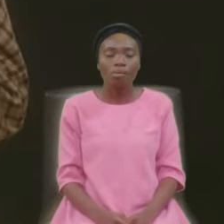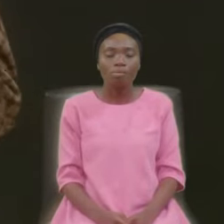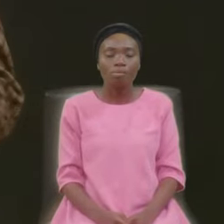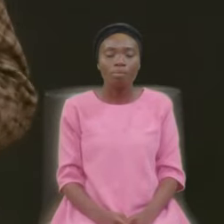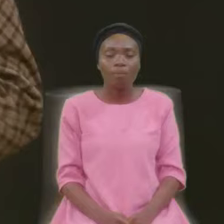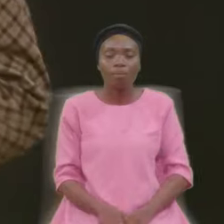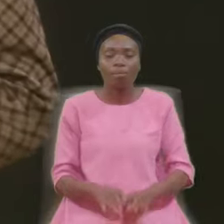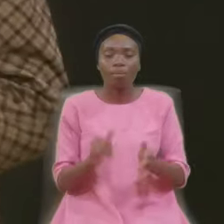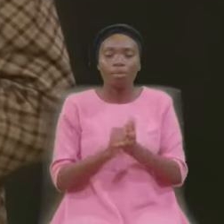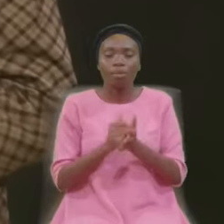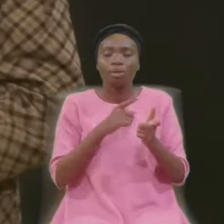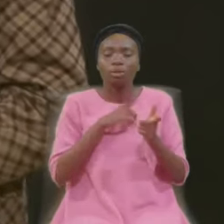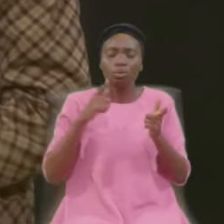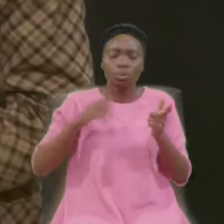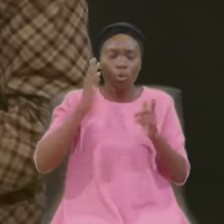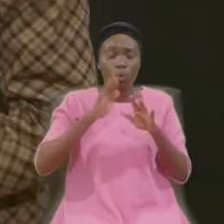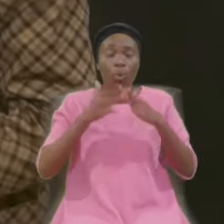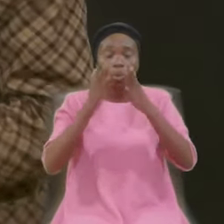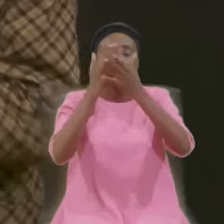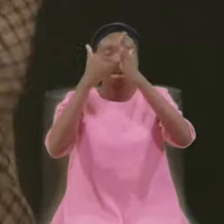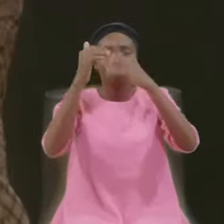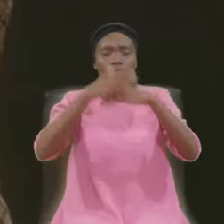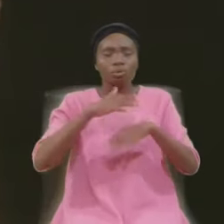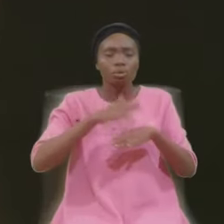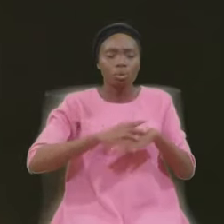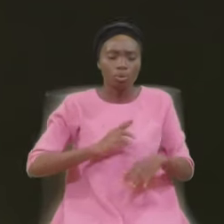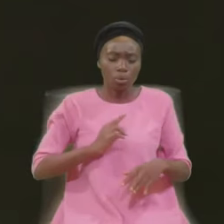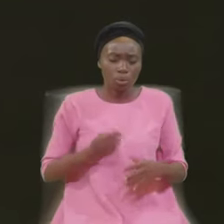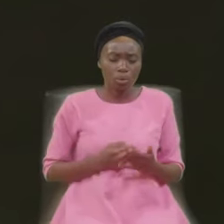That the Lord will open heavens upon us here tonight.